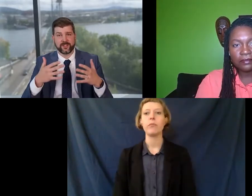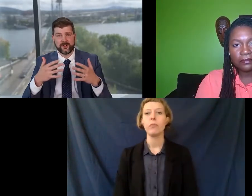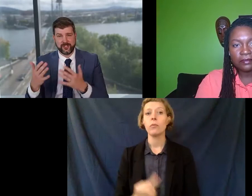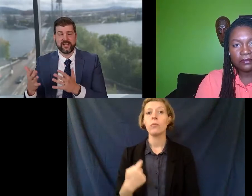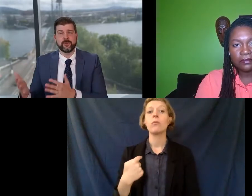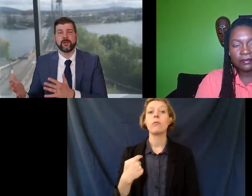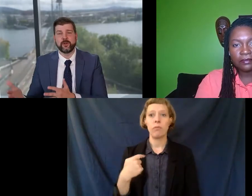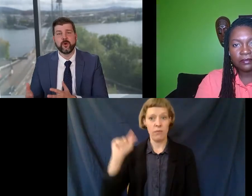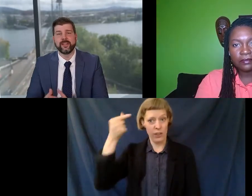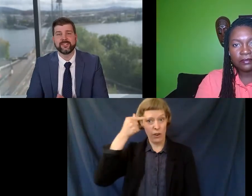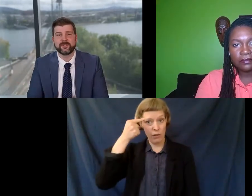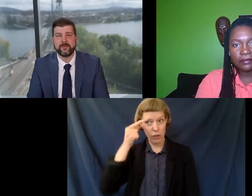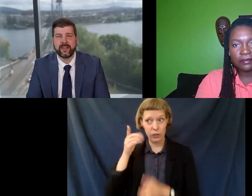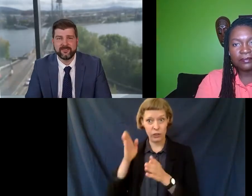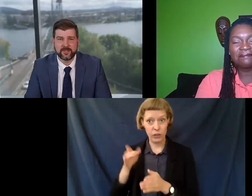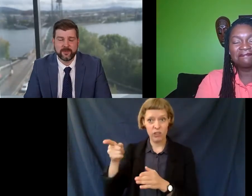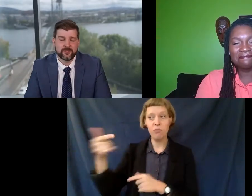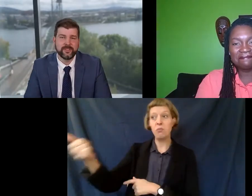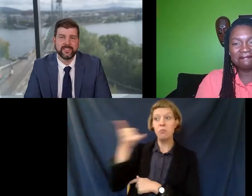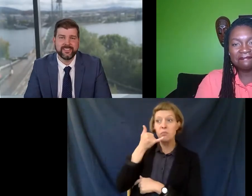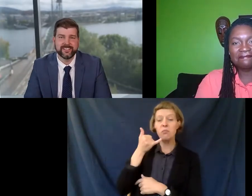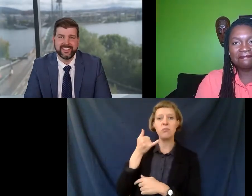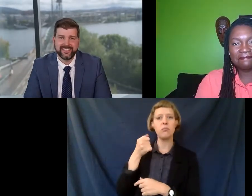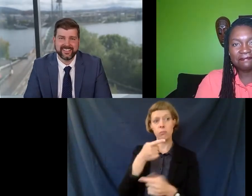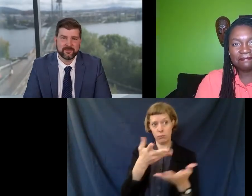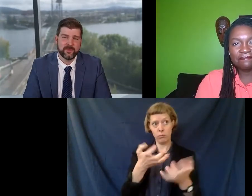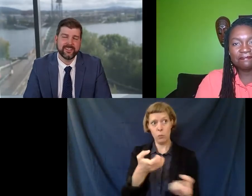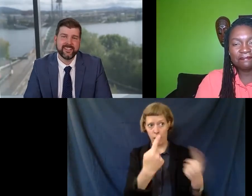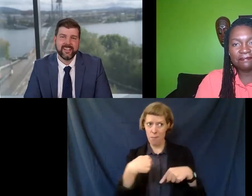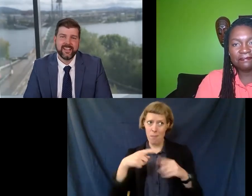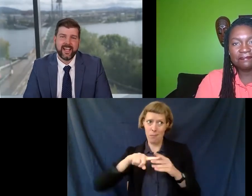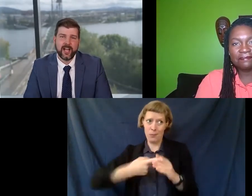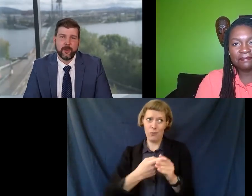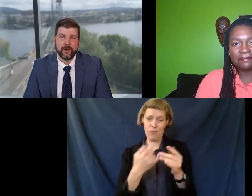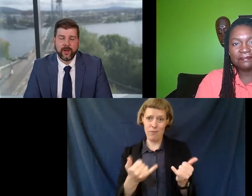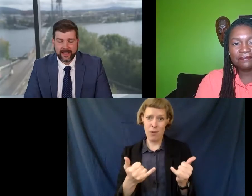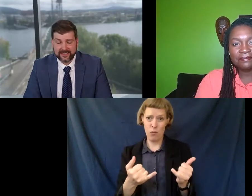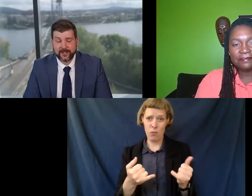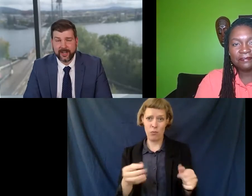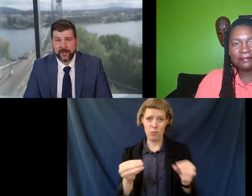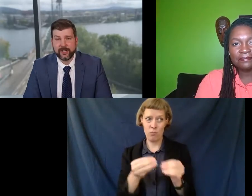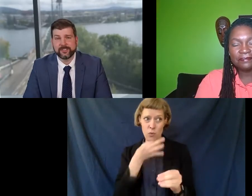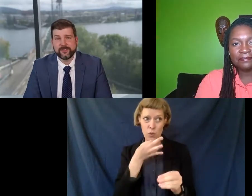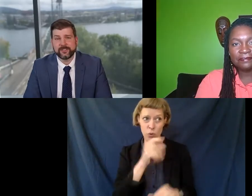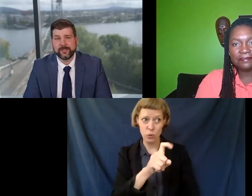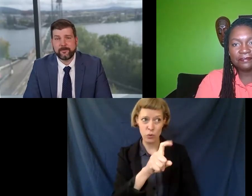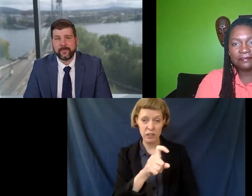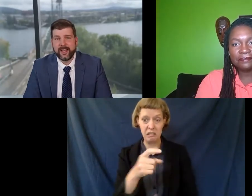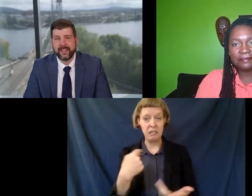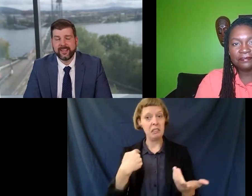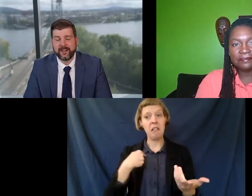supposed to start January 1. So I'm not even supposed to be a year in at this point. But I got started on August